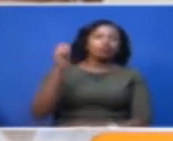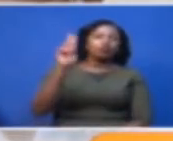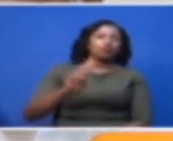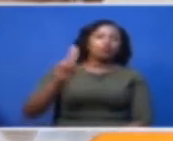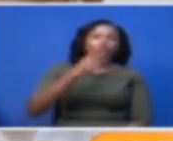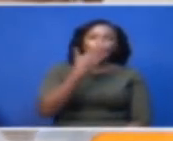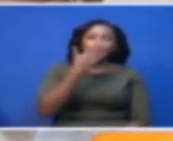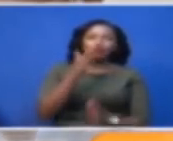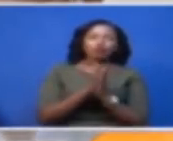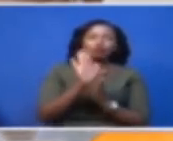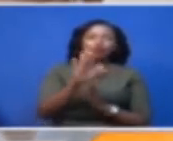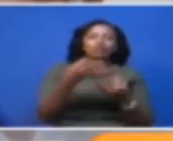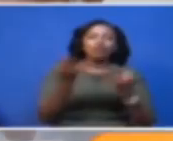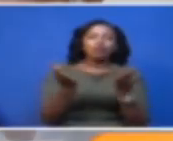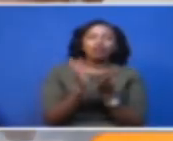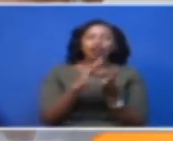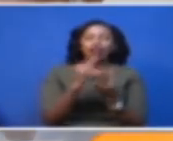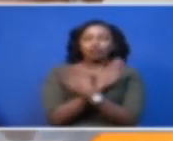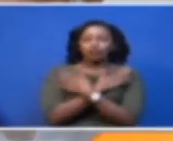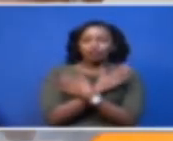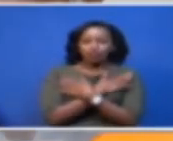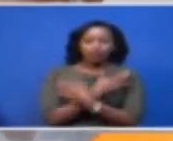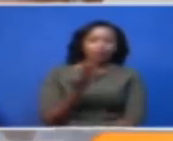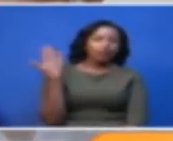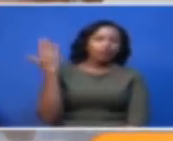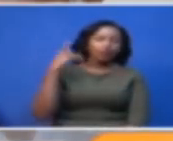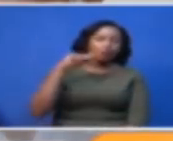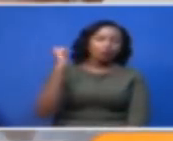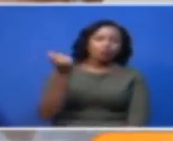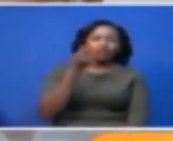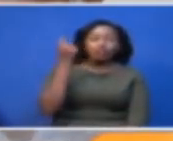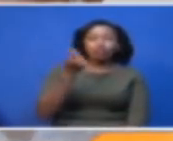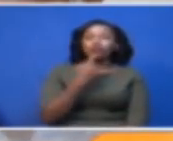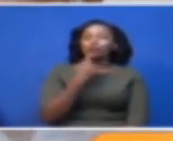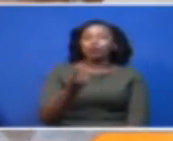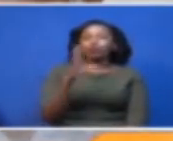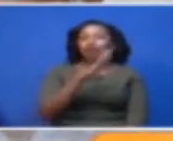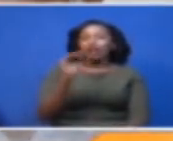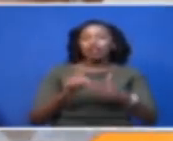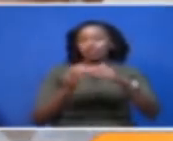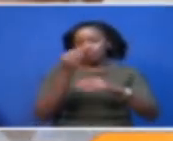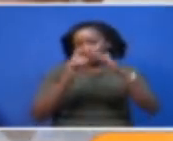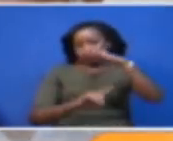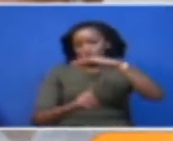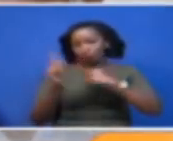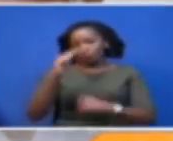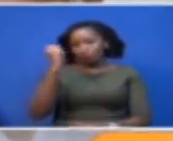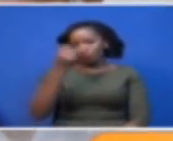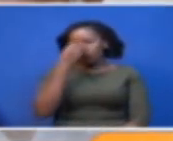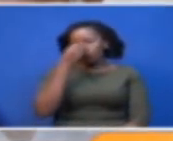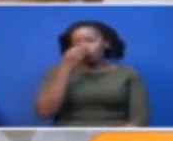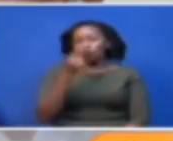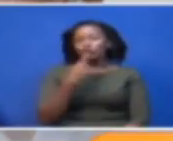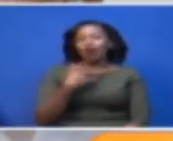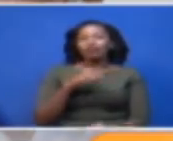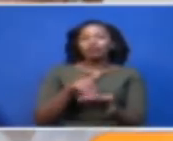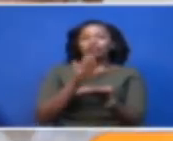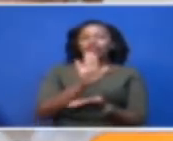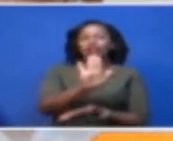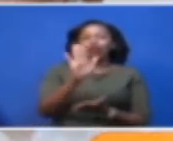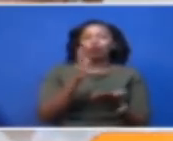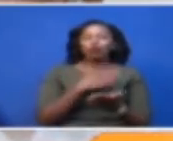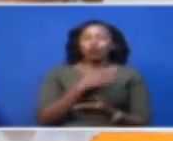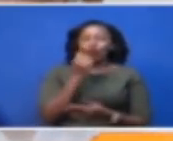Kofi Annan's family and friends. Former President Daniel Moi, Deputy President William Ruto, among those who have sent their condolence